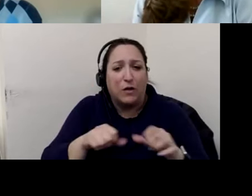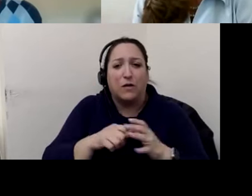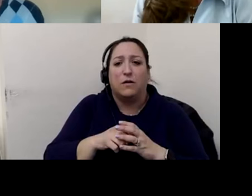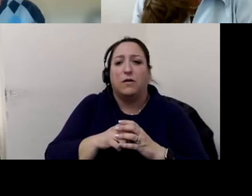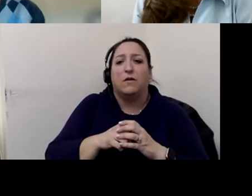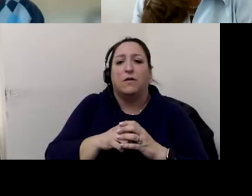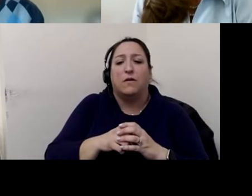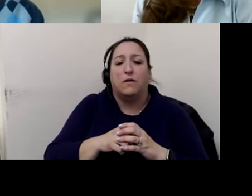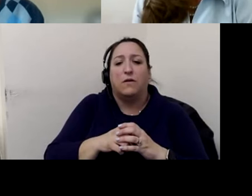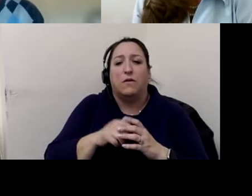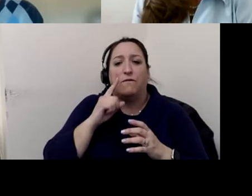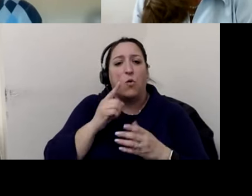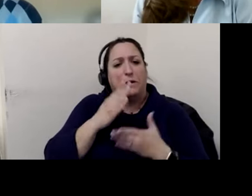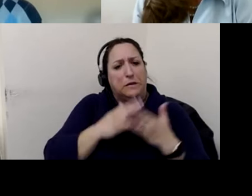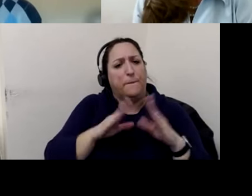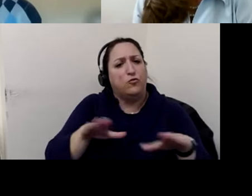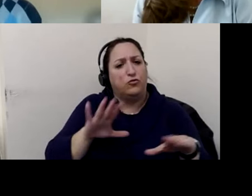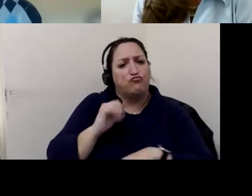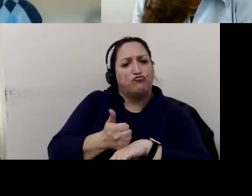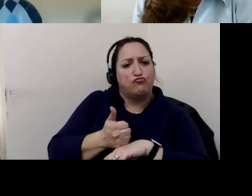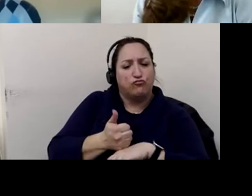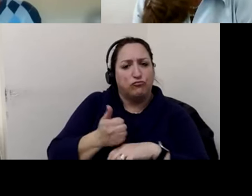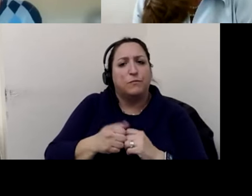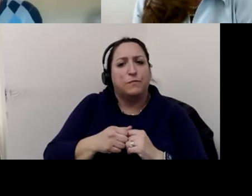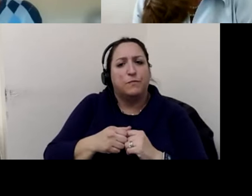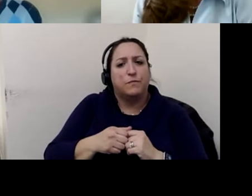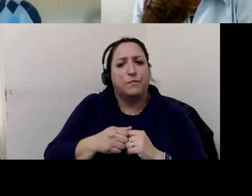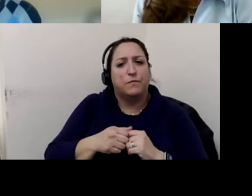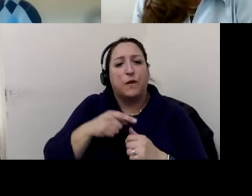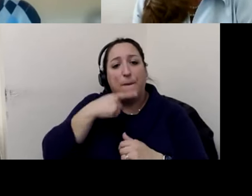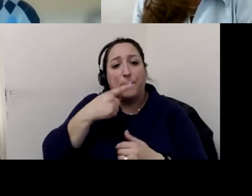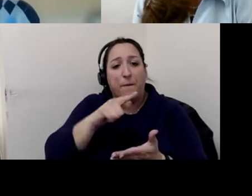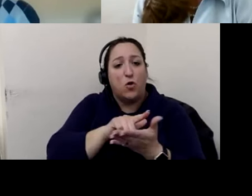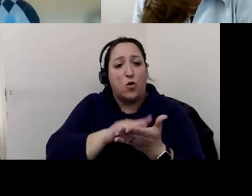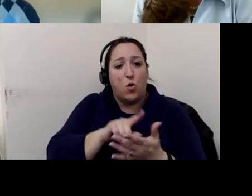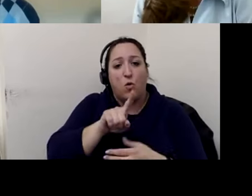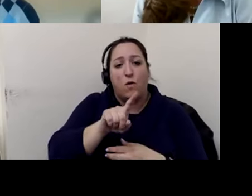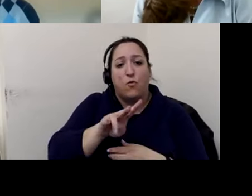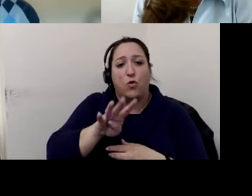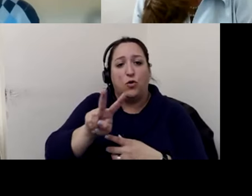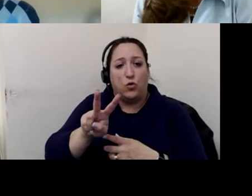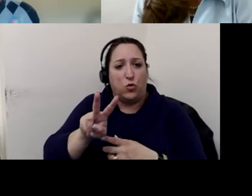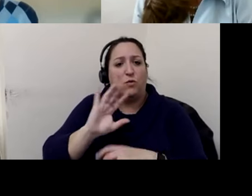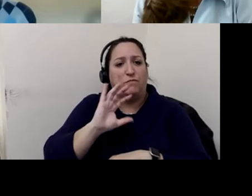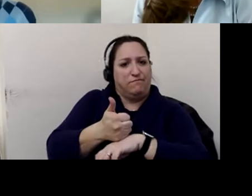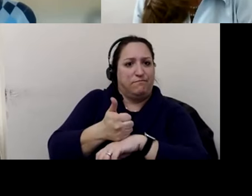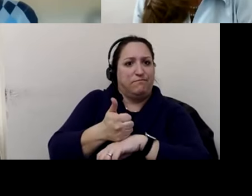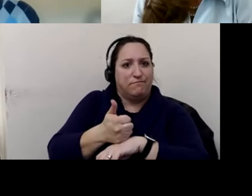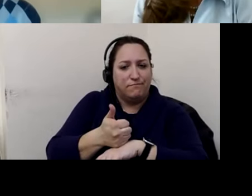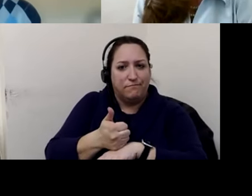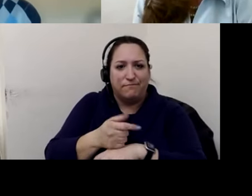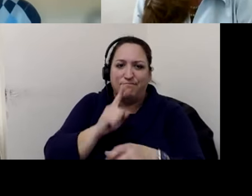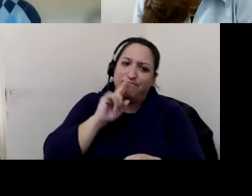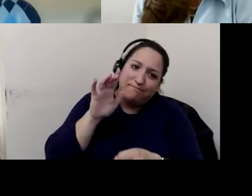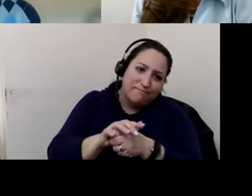for some of the children. As you know, Public Law 94-142 came into being, which